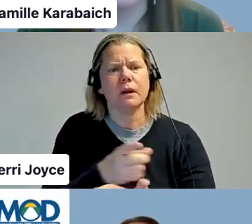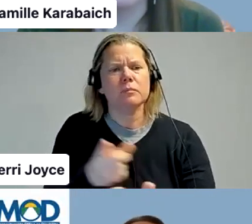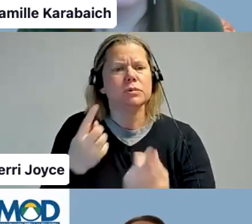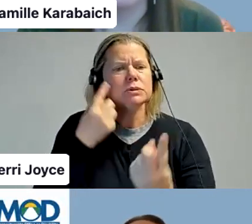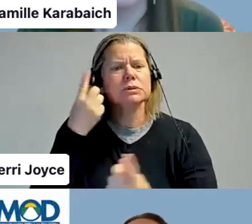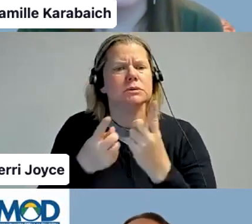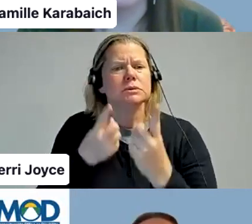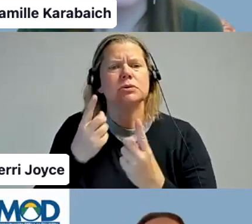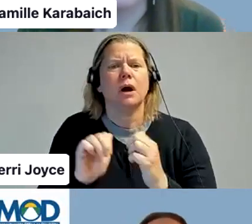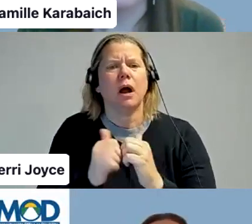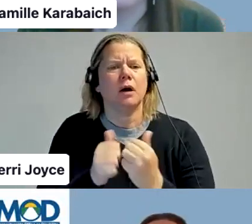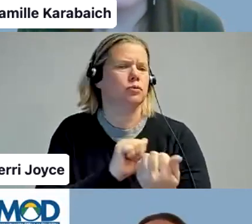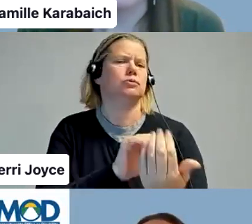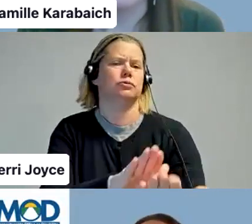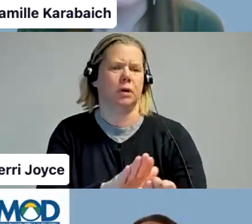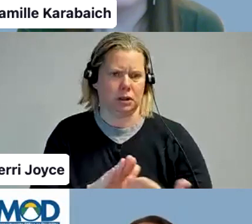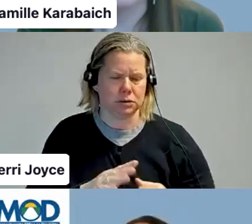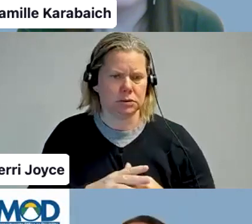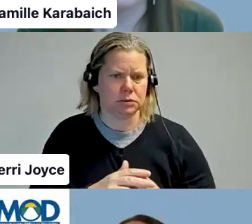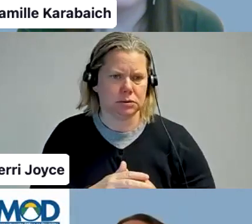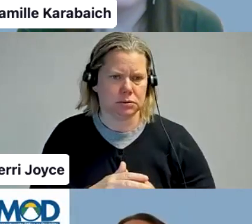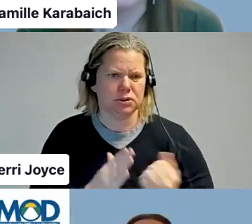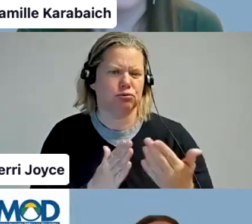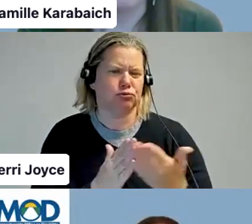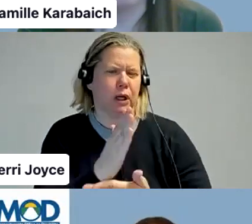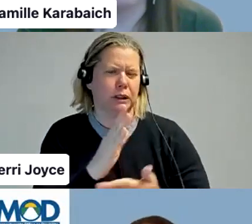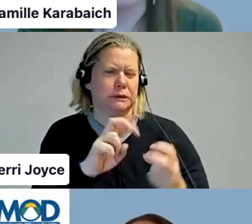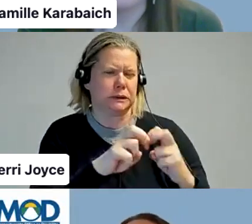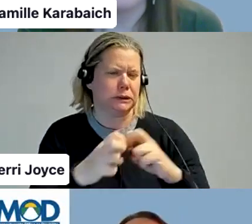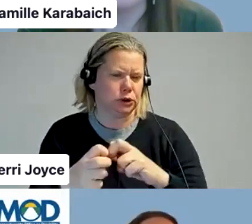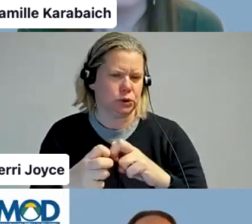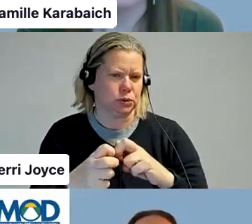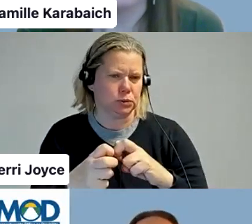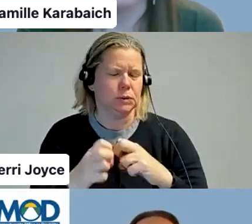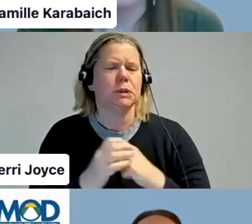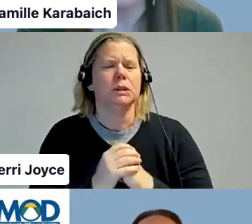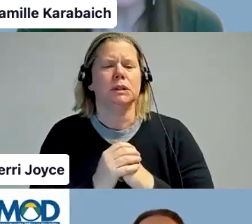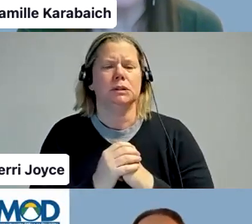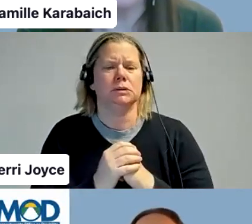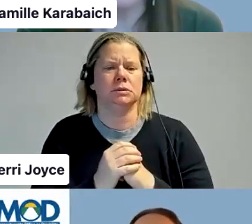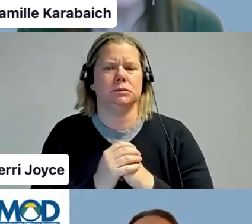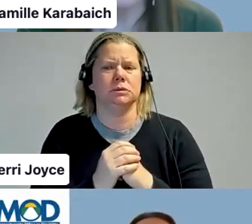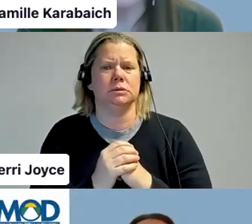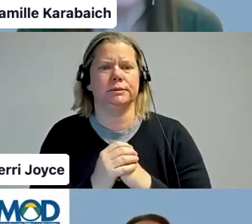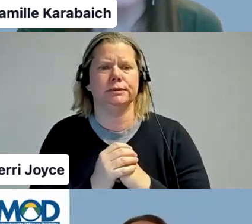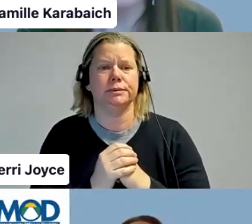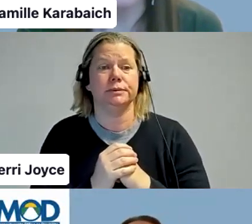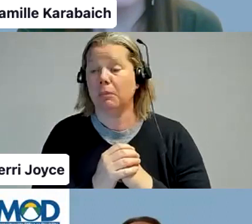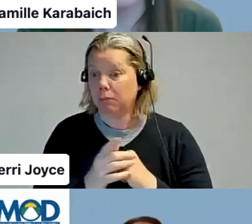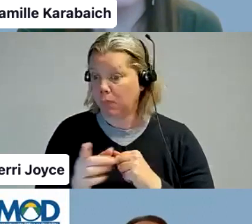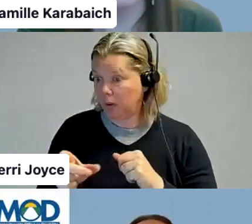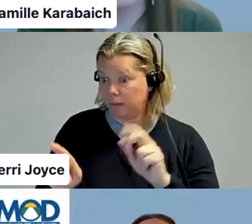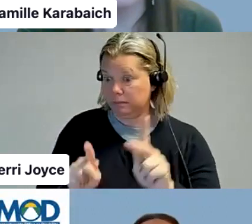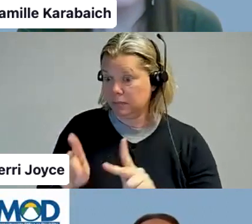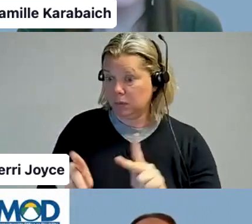ways to address a disability rights related issue. As Camille said, you can also point patrons to